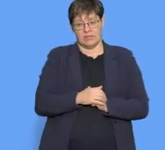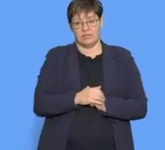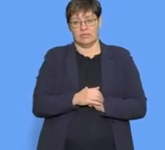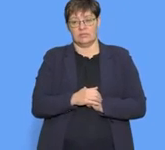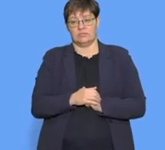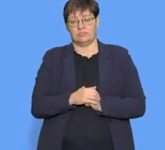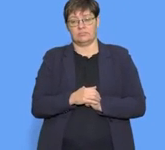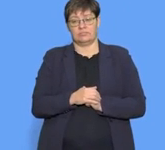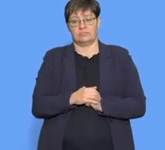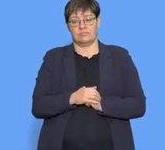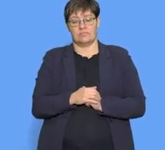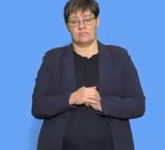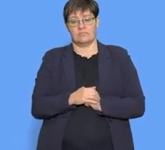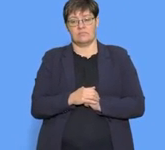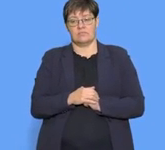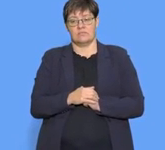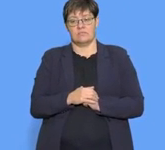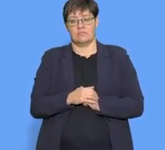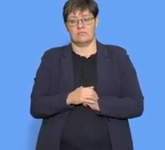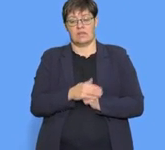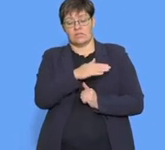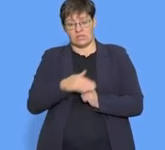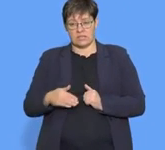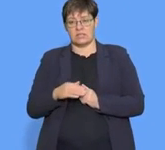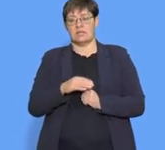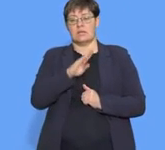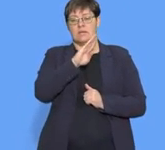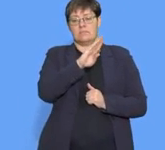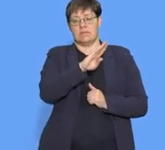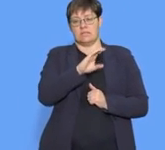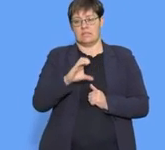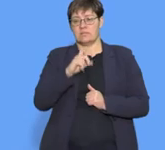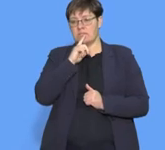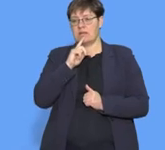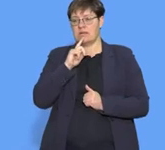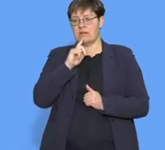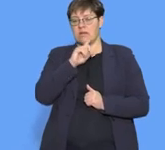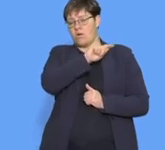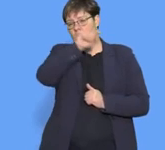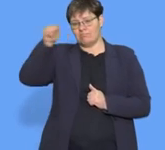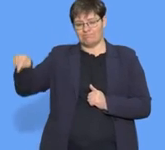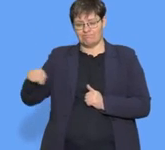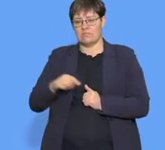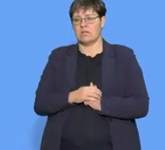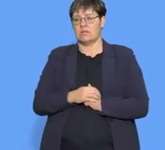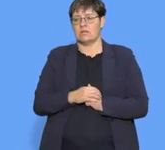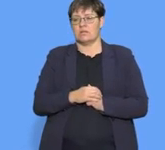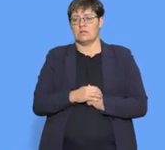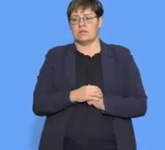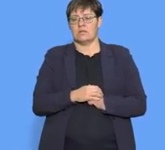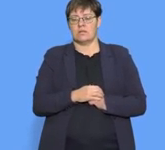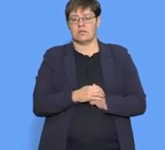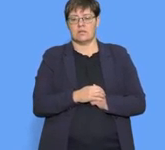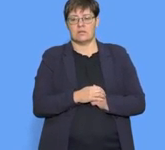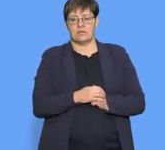all over, so opposite over adjacent, and our adjacent one was 5 meters. So we just got to rearrange